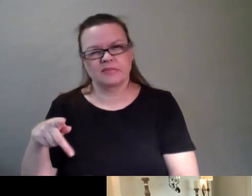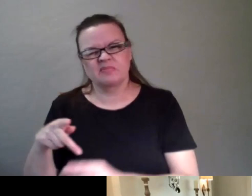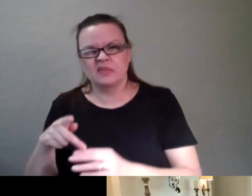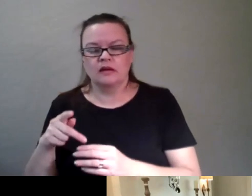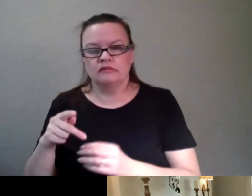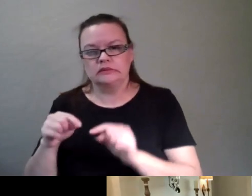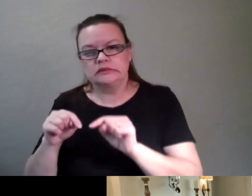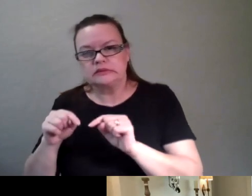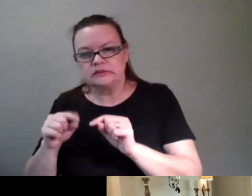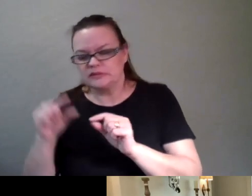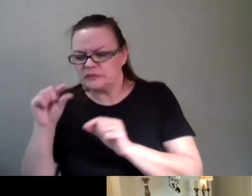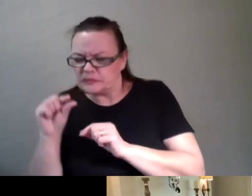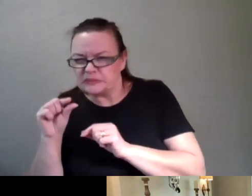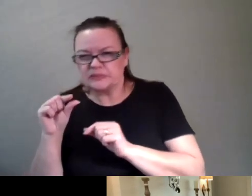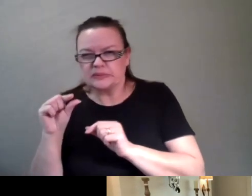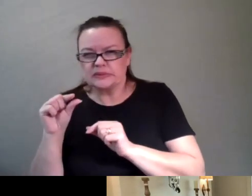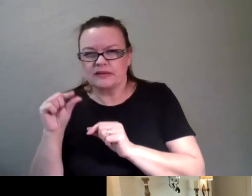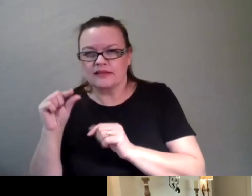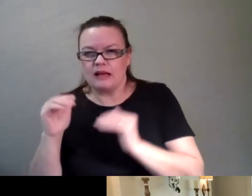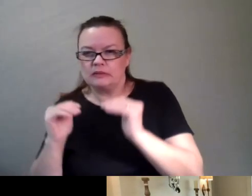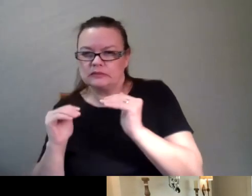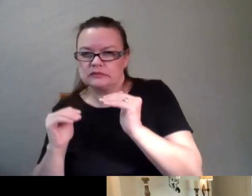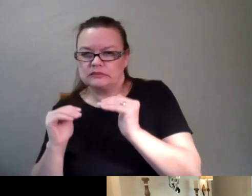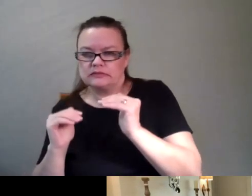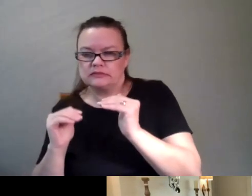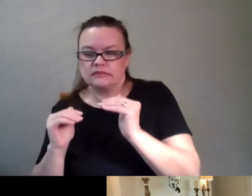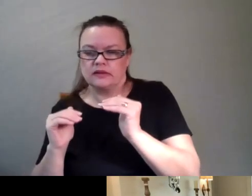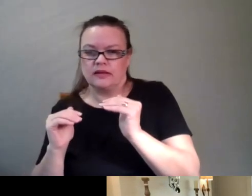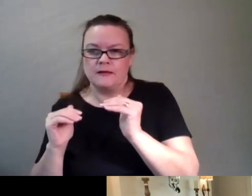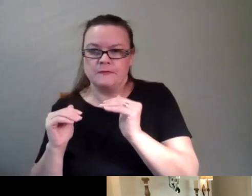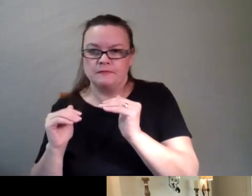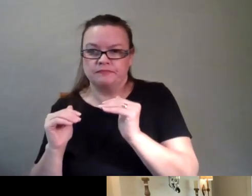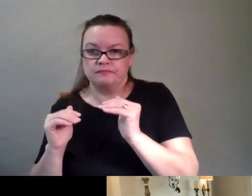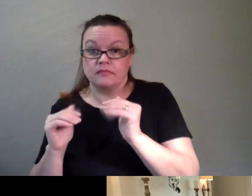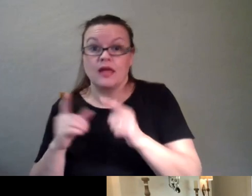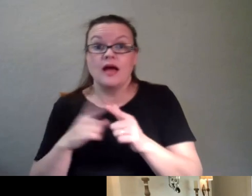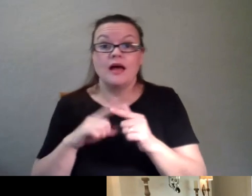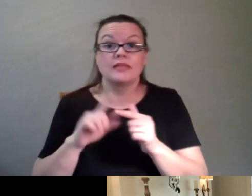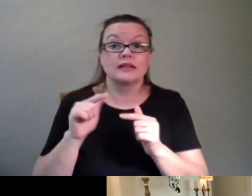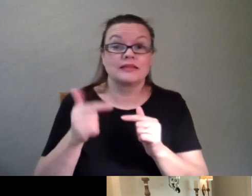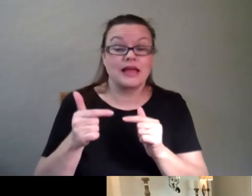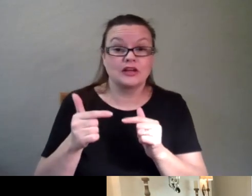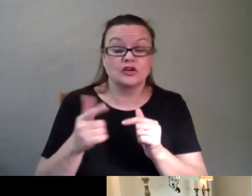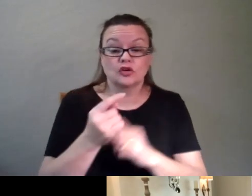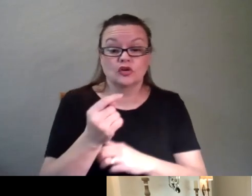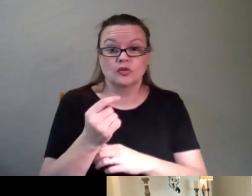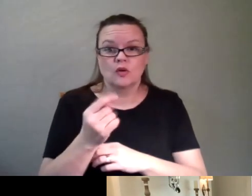slightly down or down right outside the margin of error. And then we went Tuesday,